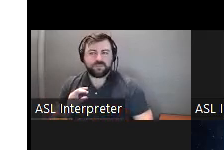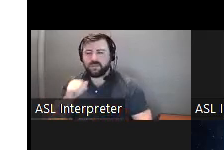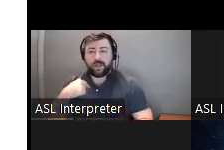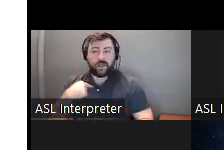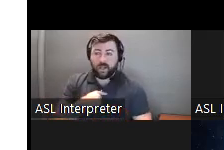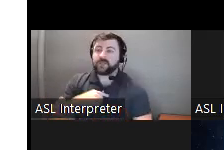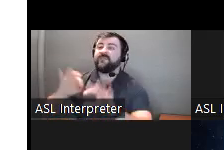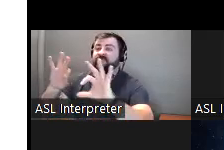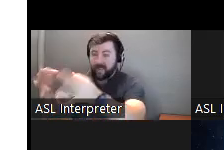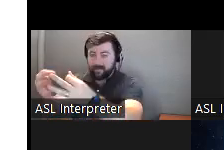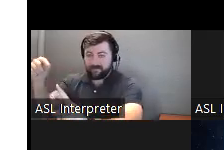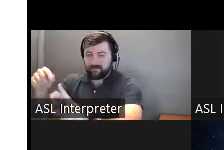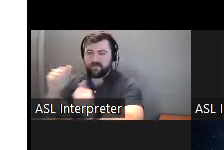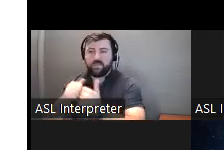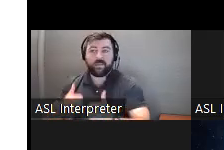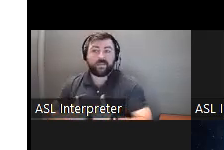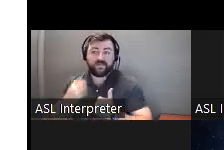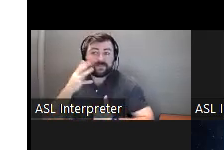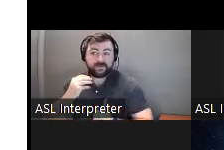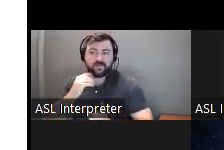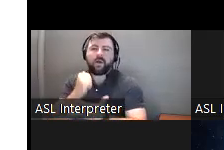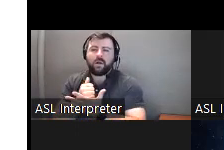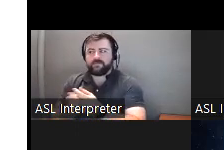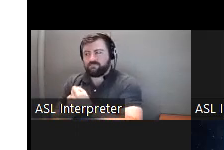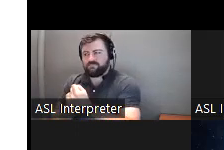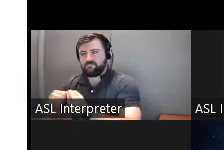people lived with lived experience who are now helping other agencies